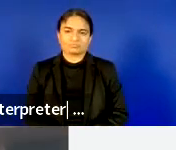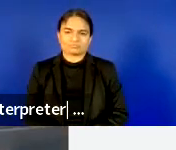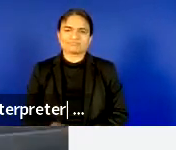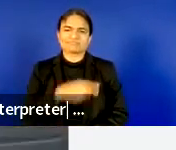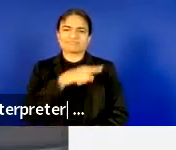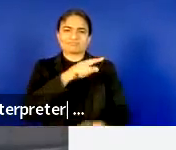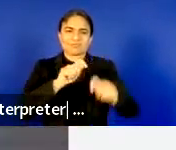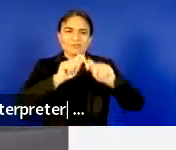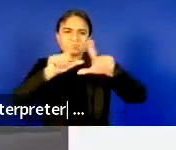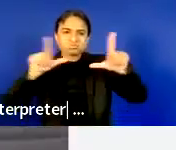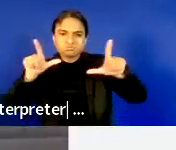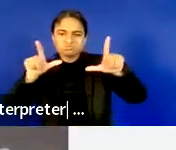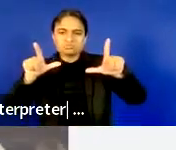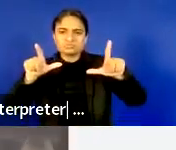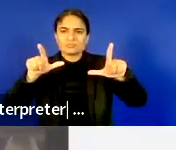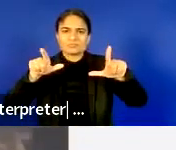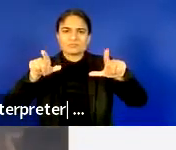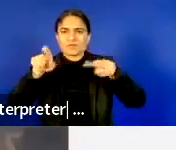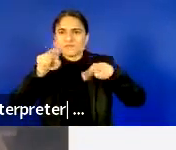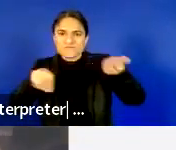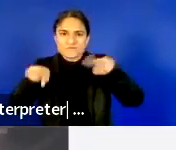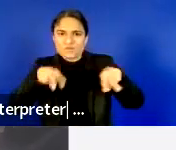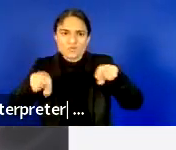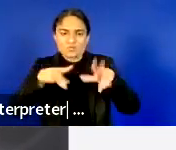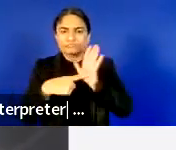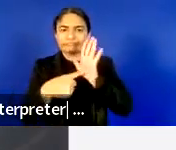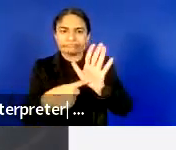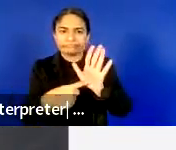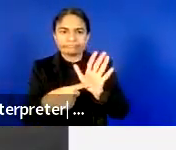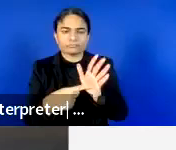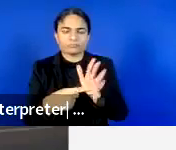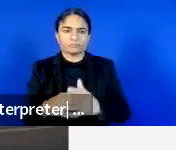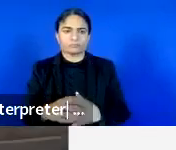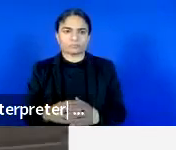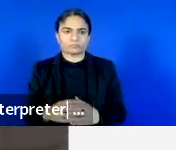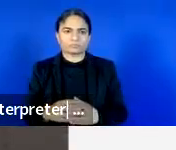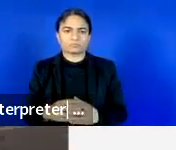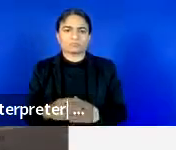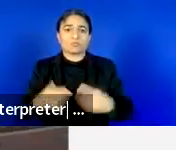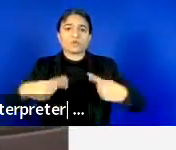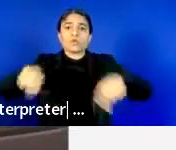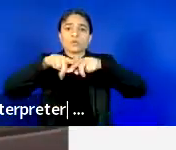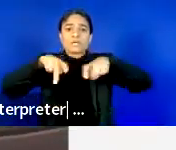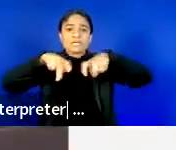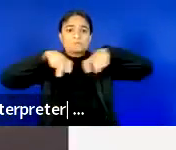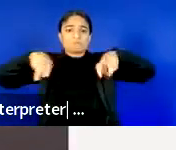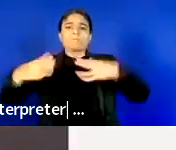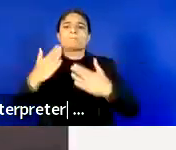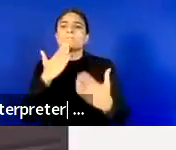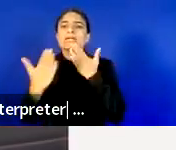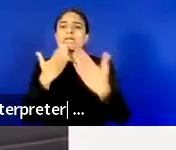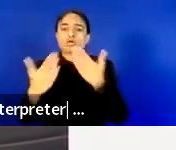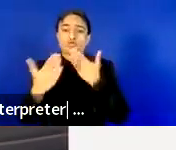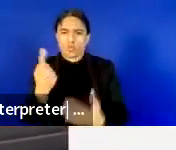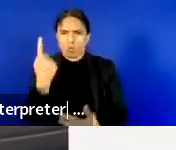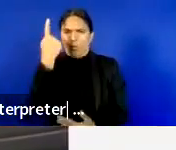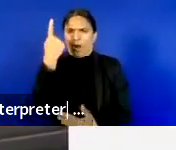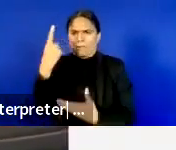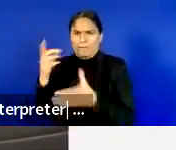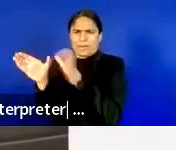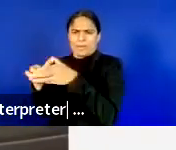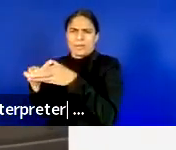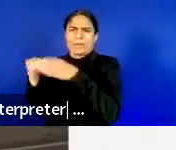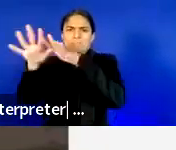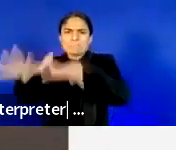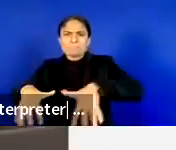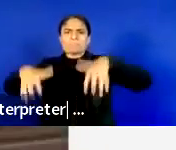resource persons during the plenary, one of the plenary sessions about building sustaining movements. And